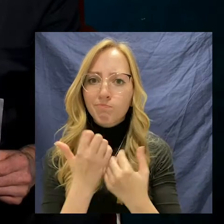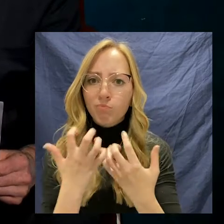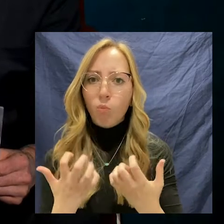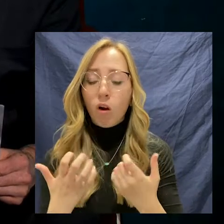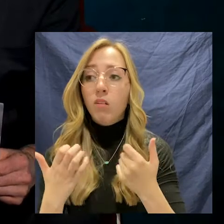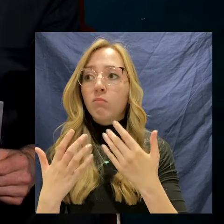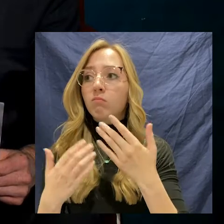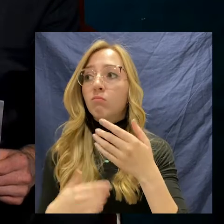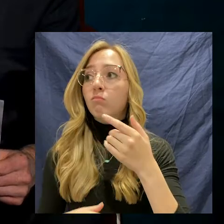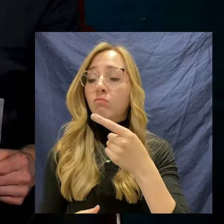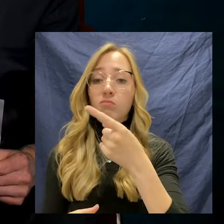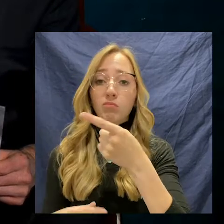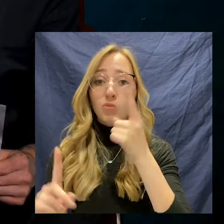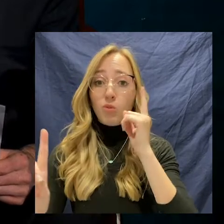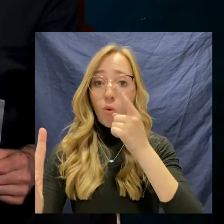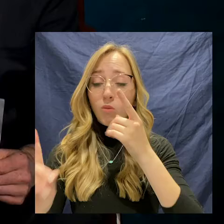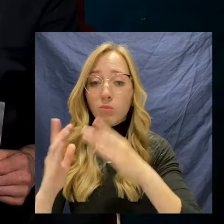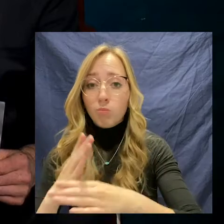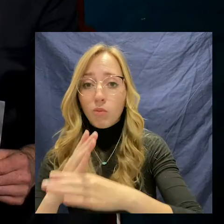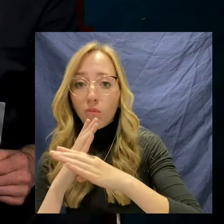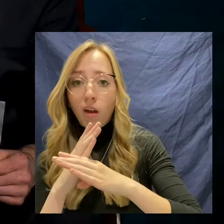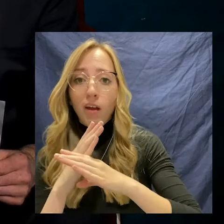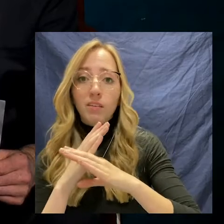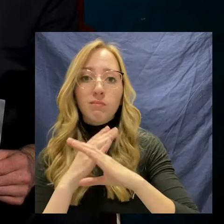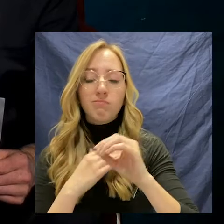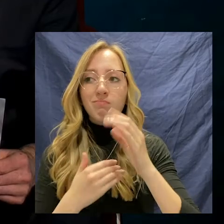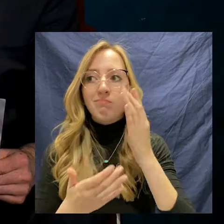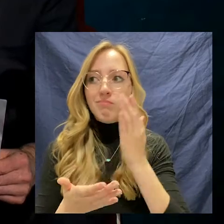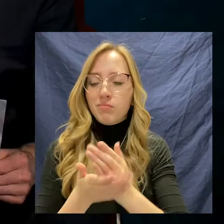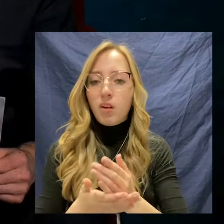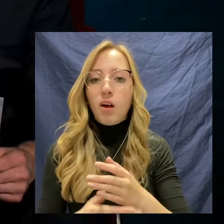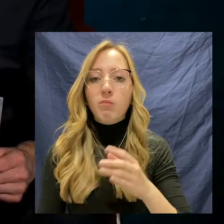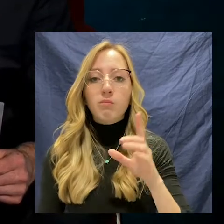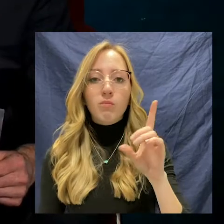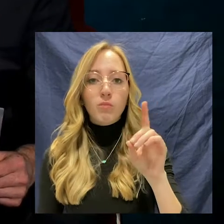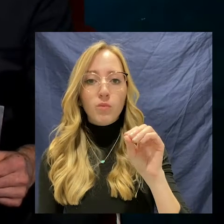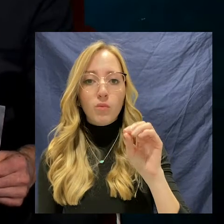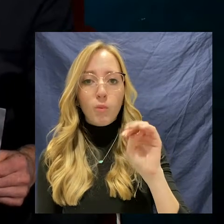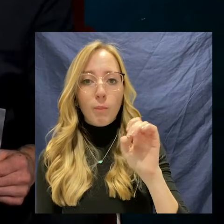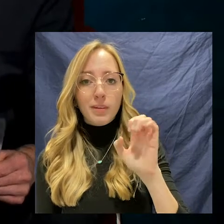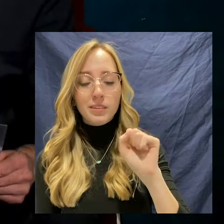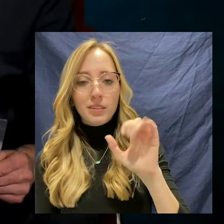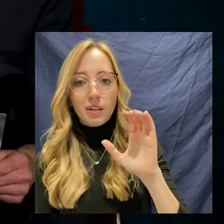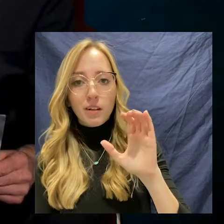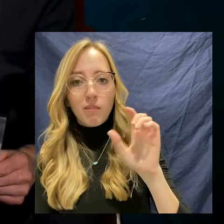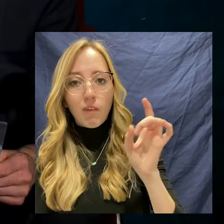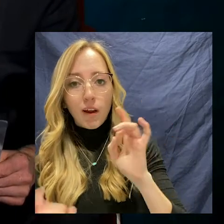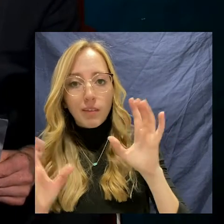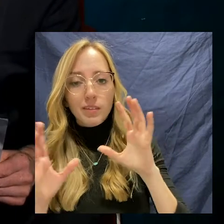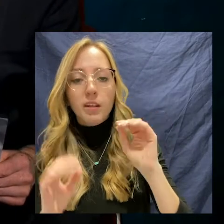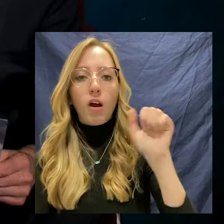and partner to end domestic and sexual violence and other forms of abuse.